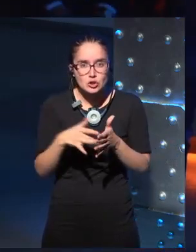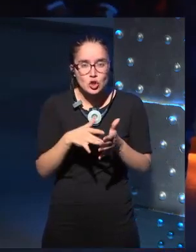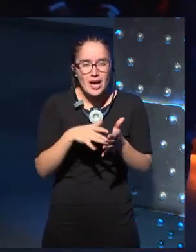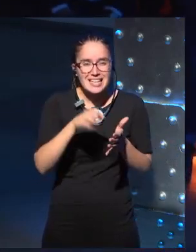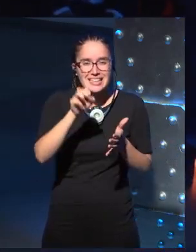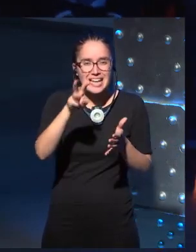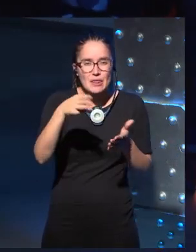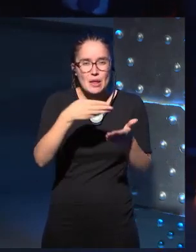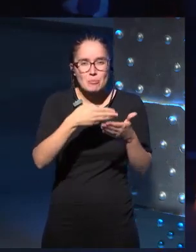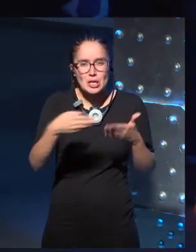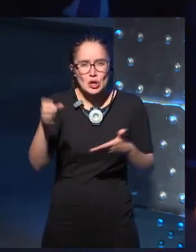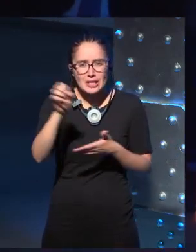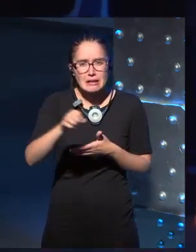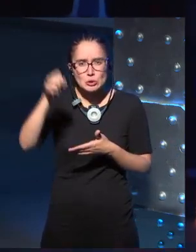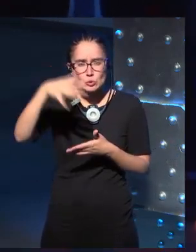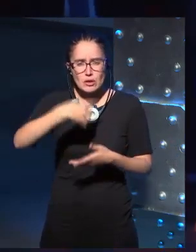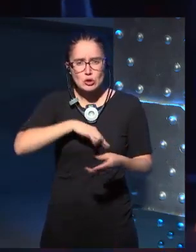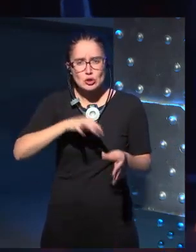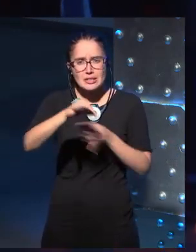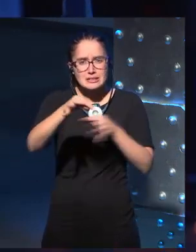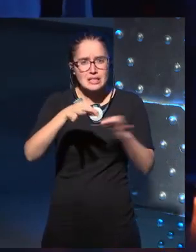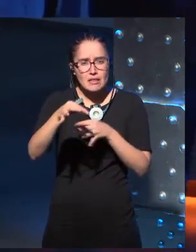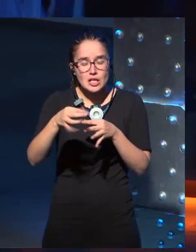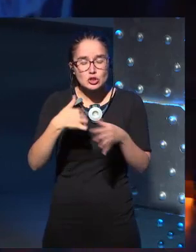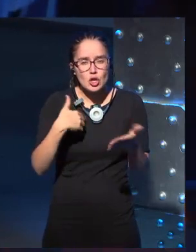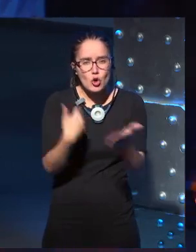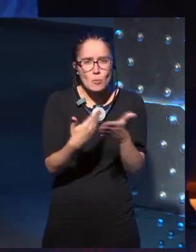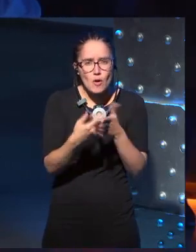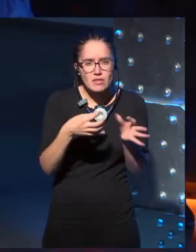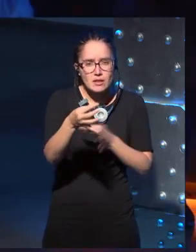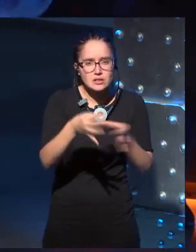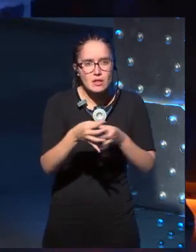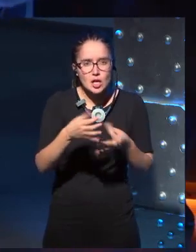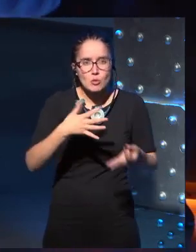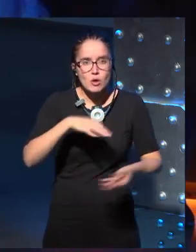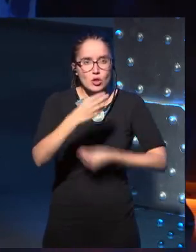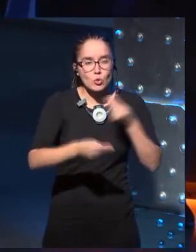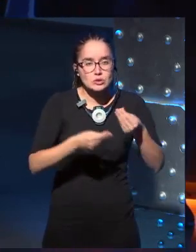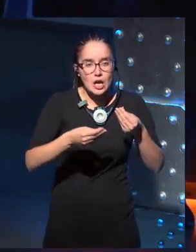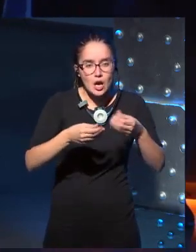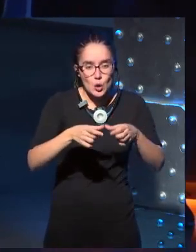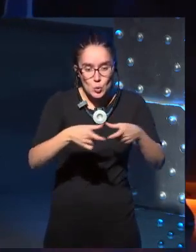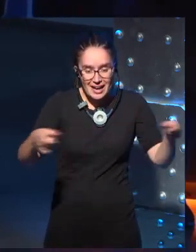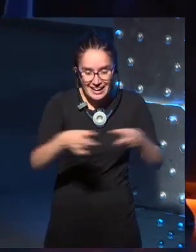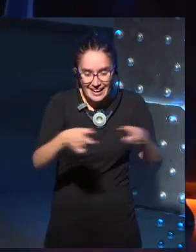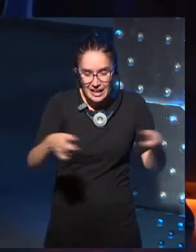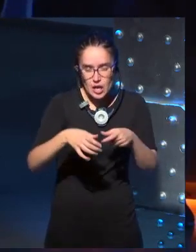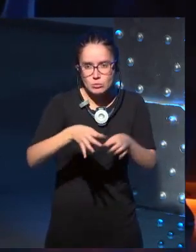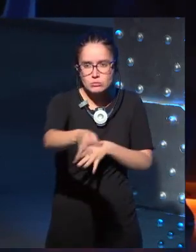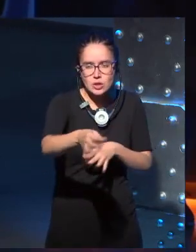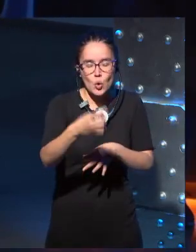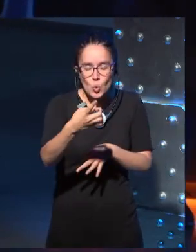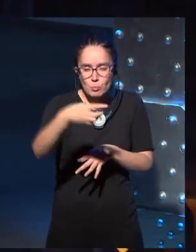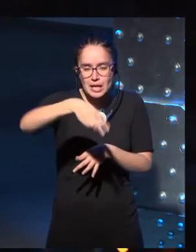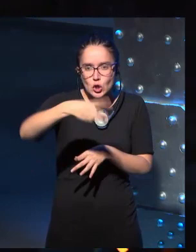away? If I want to check the distance between you and me, I can take a ruler, 1 meter long, and I do 1,